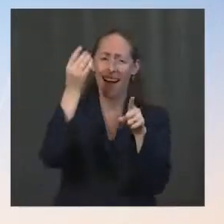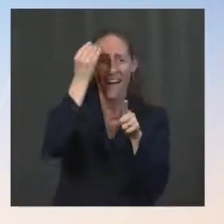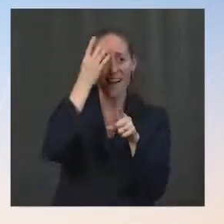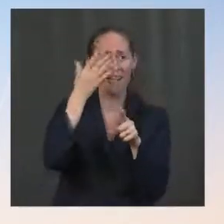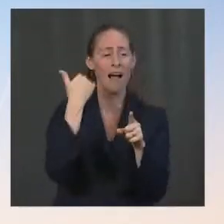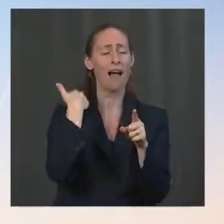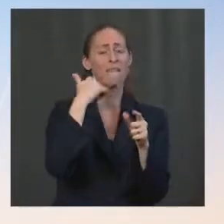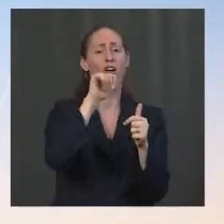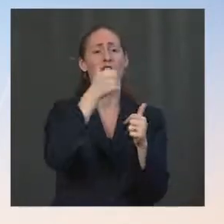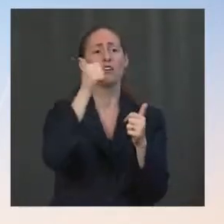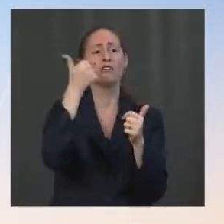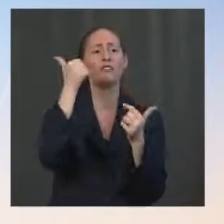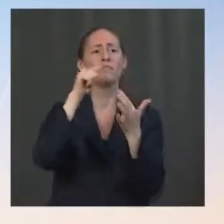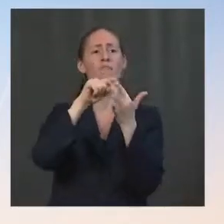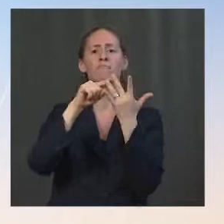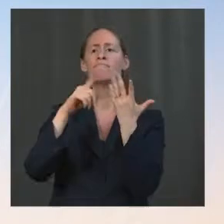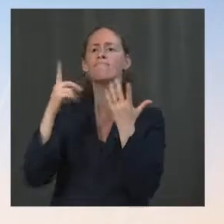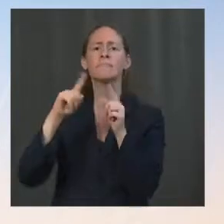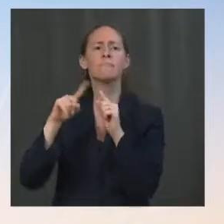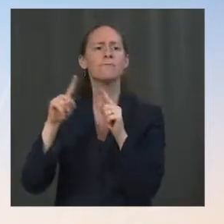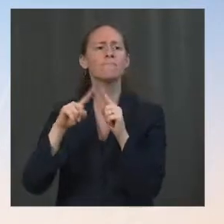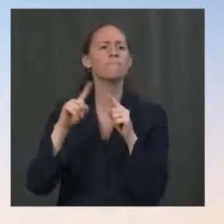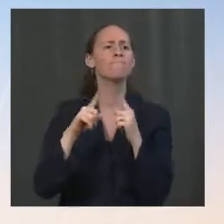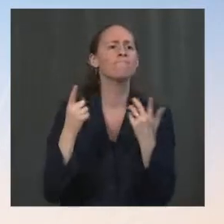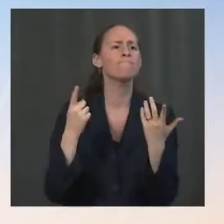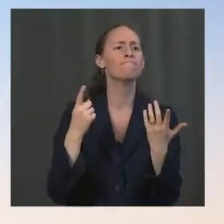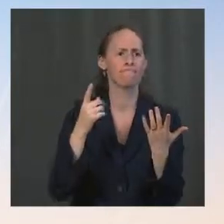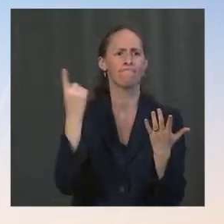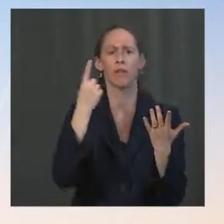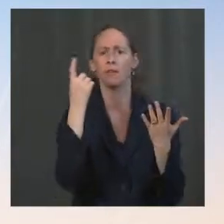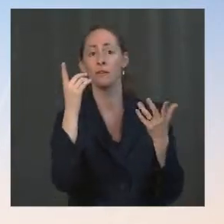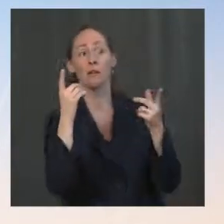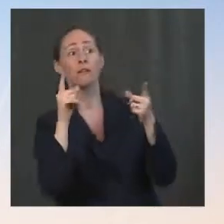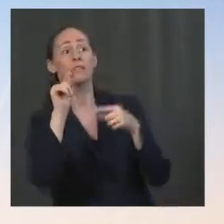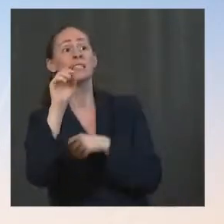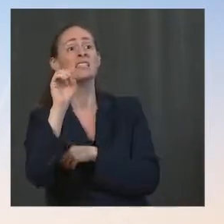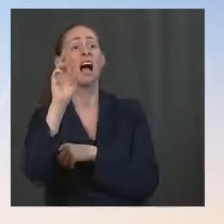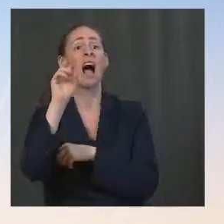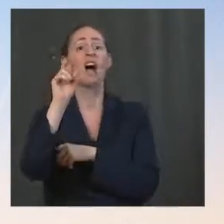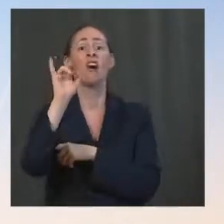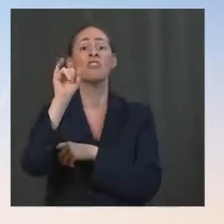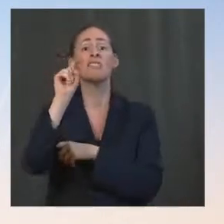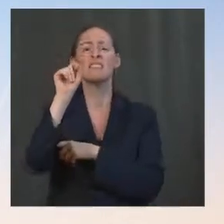looking and tracking down and hunting terrorists around the world where they are. This is going to be a part